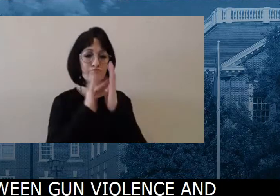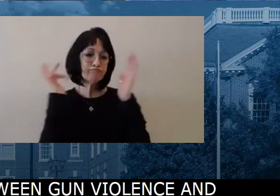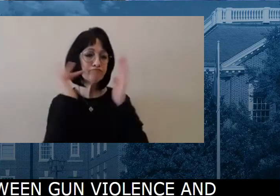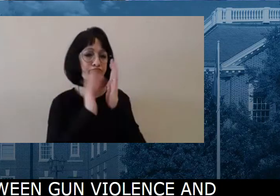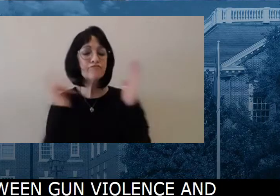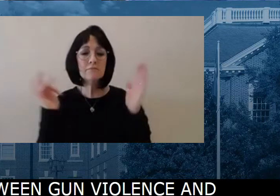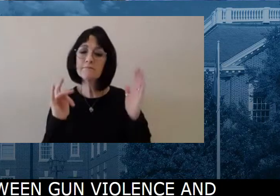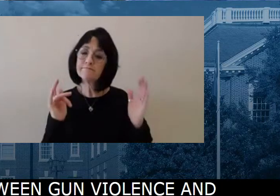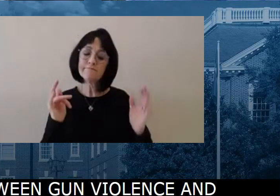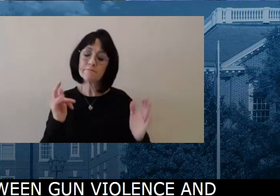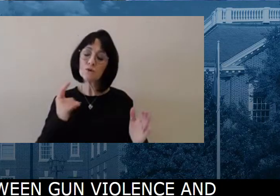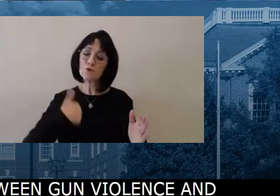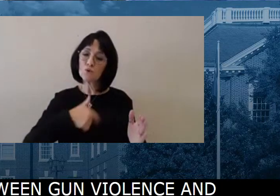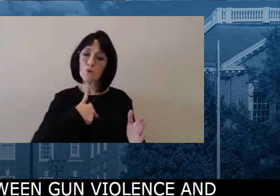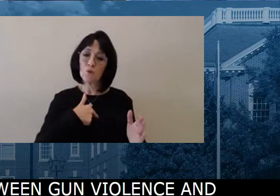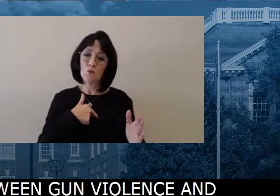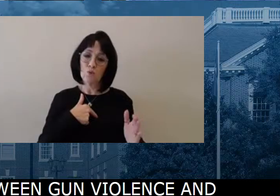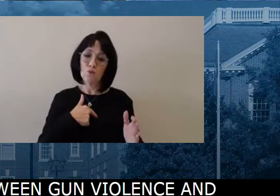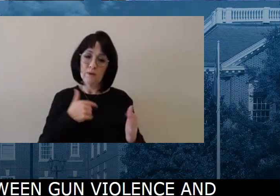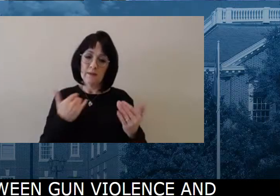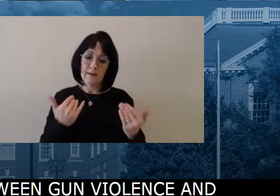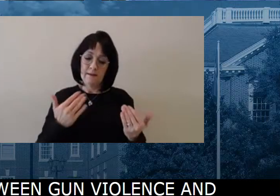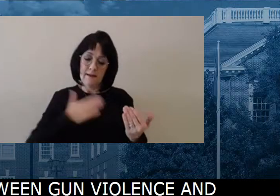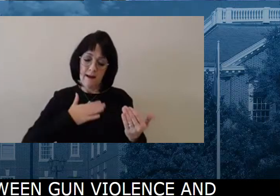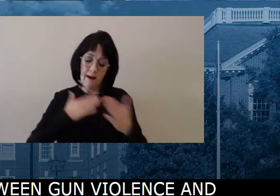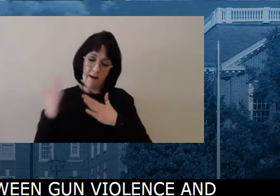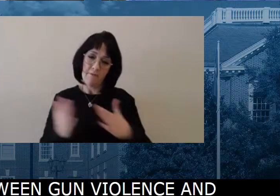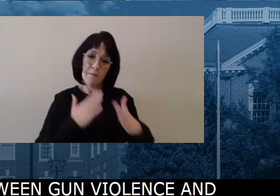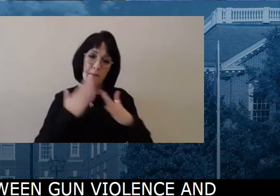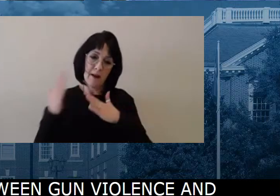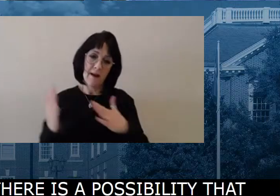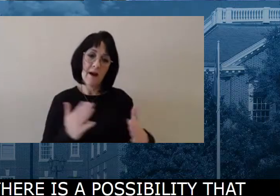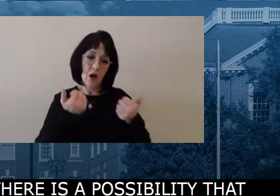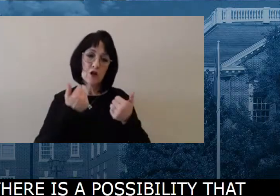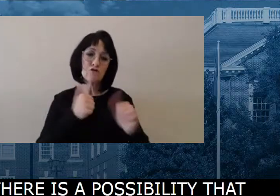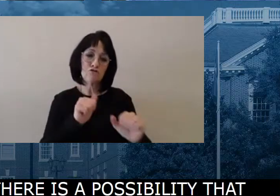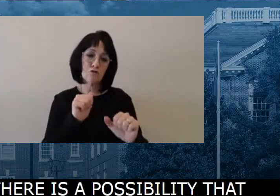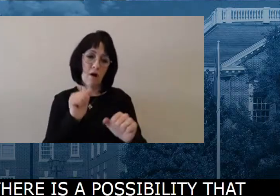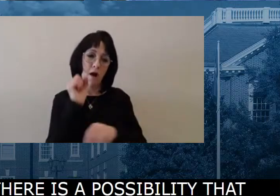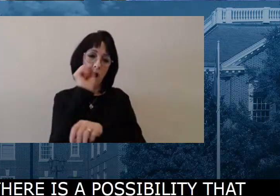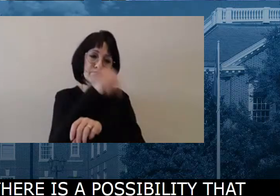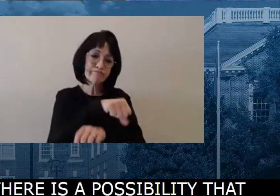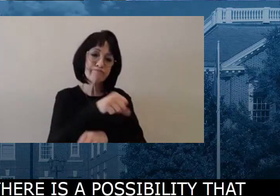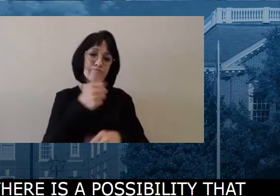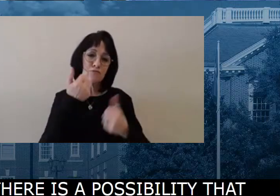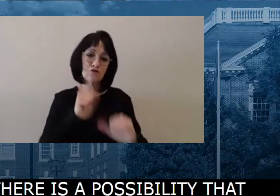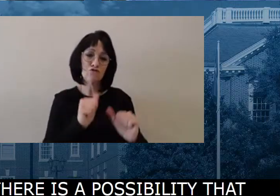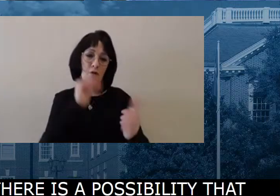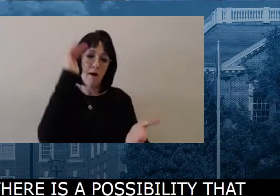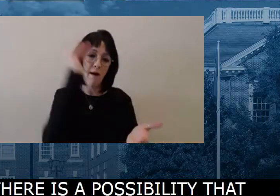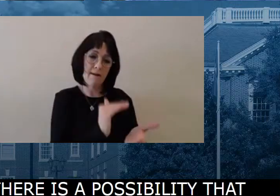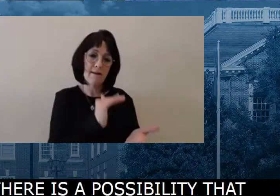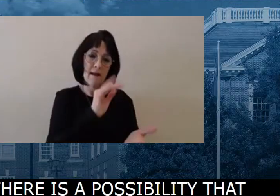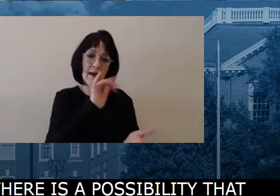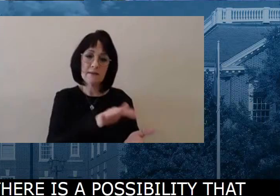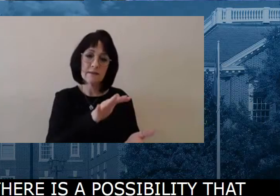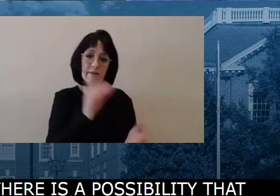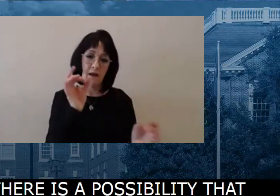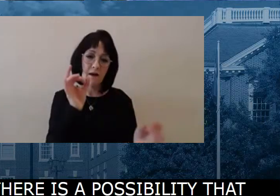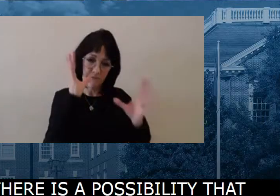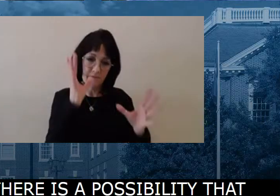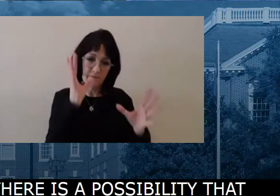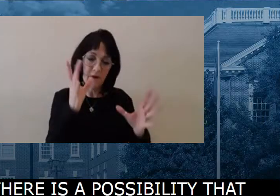that as well. With respect to mental health issues, obviously that's a tremendous concern. You can feel